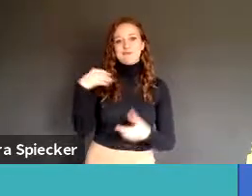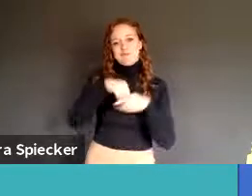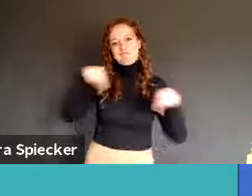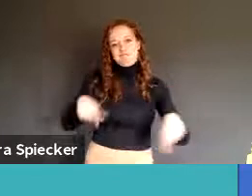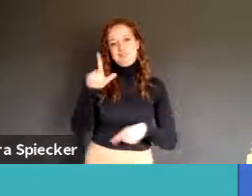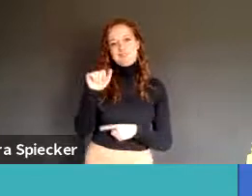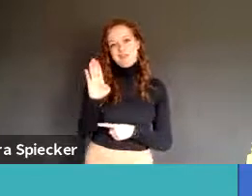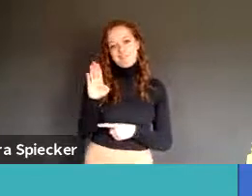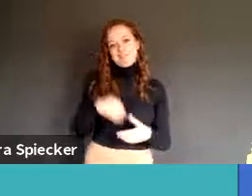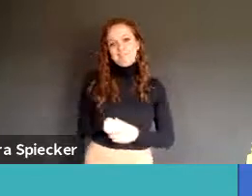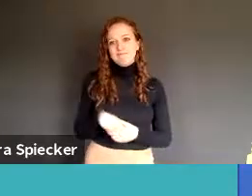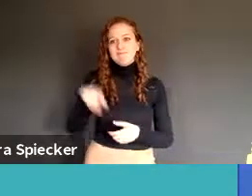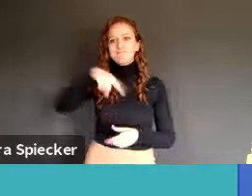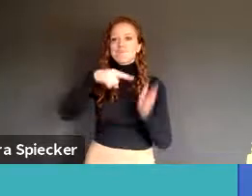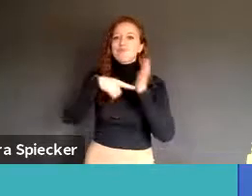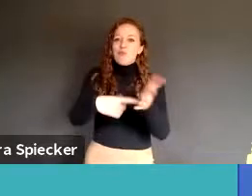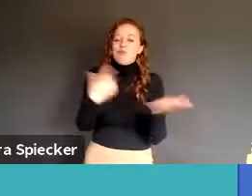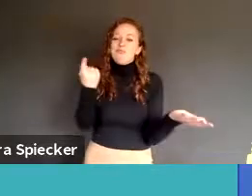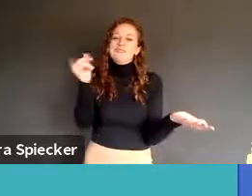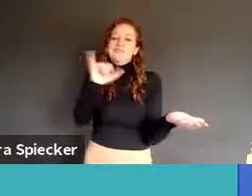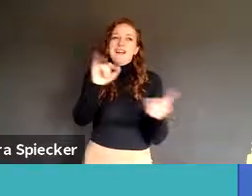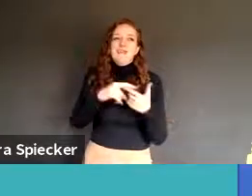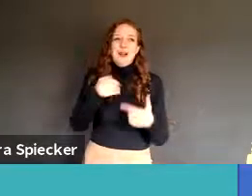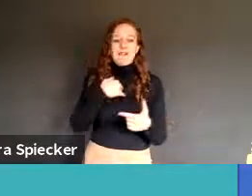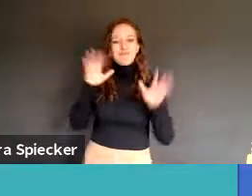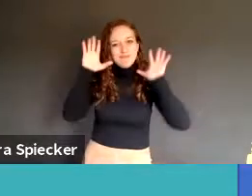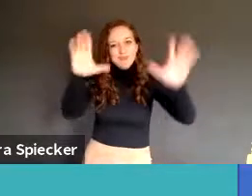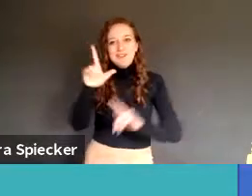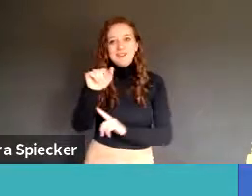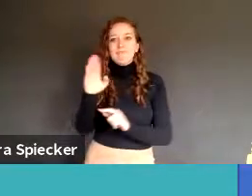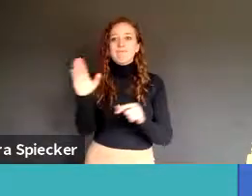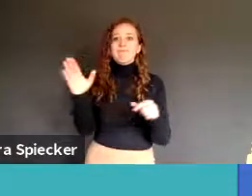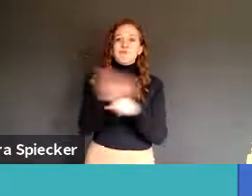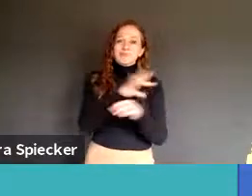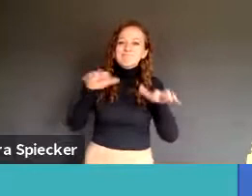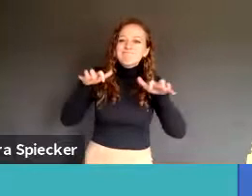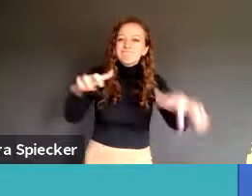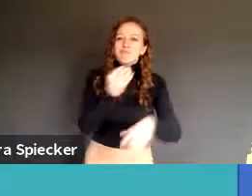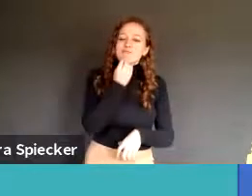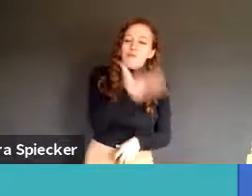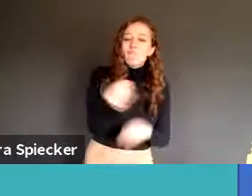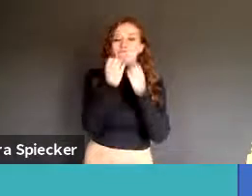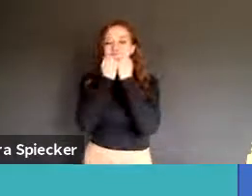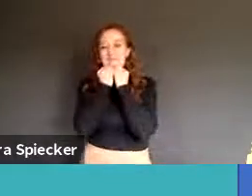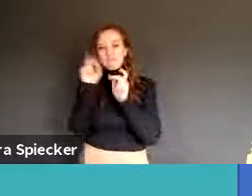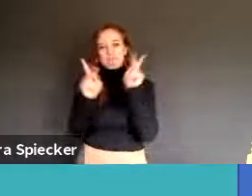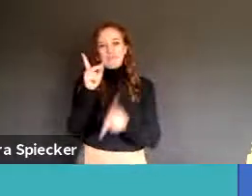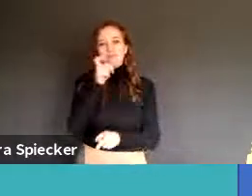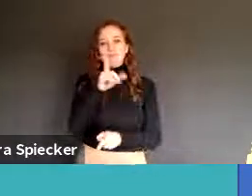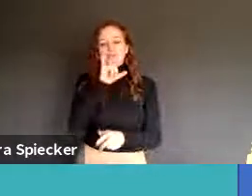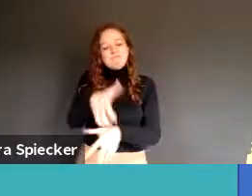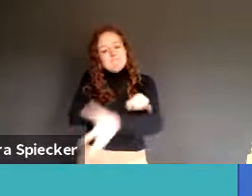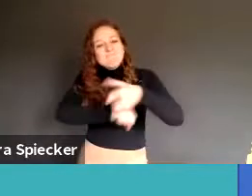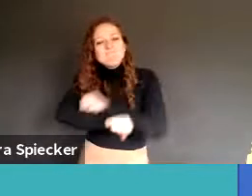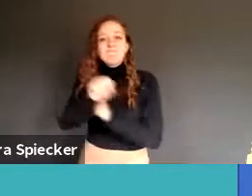I'm also grateful to every member of the Lubchenco-Mengi lab. And they demonstrated what it's like to have a great